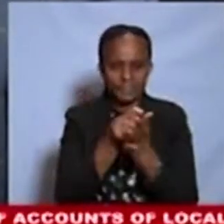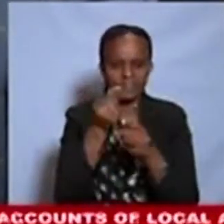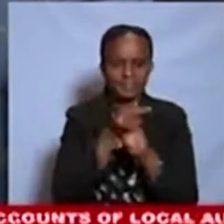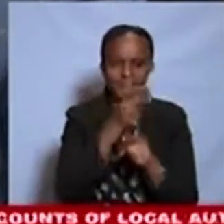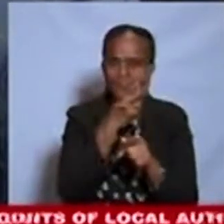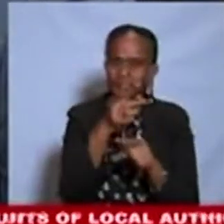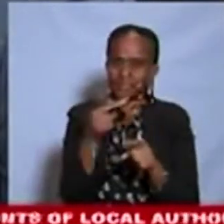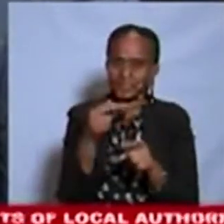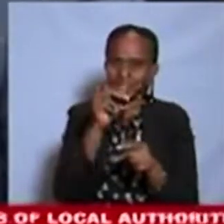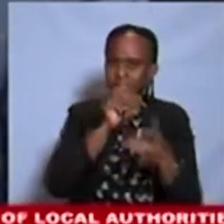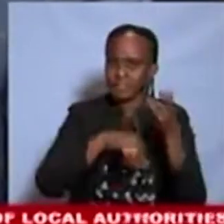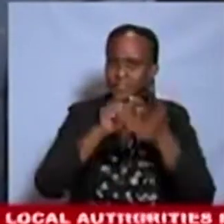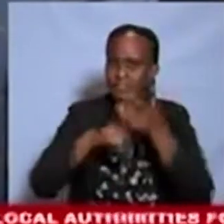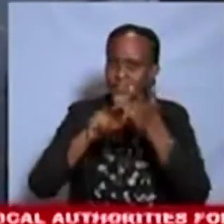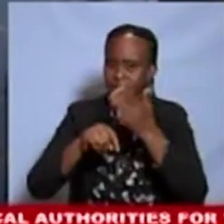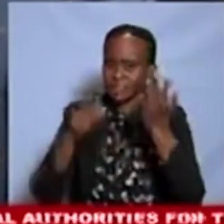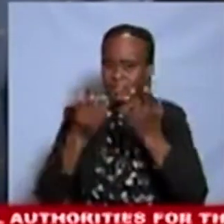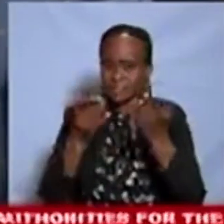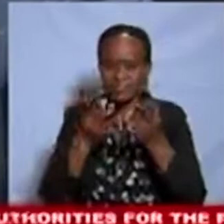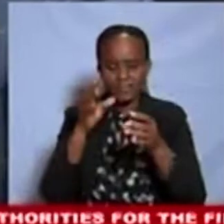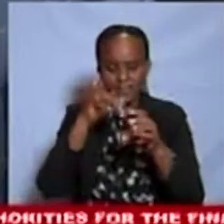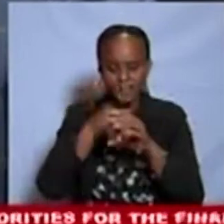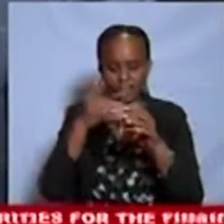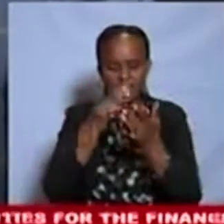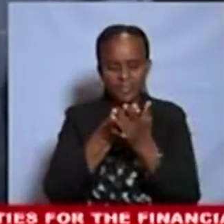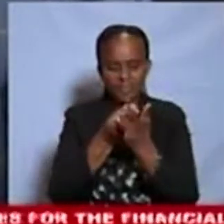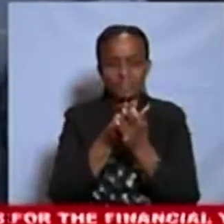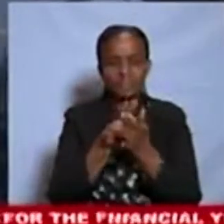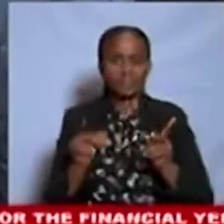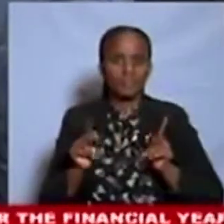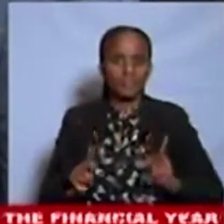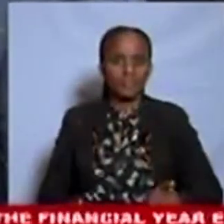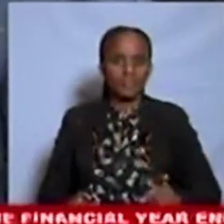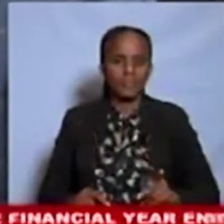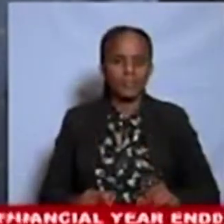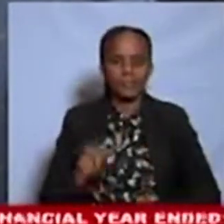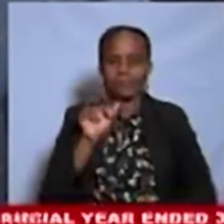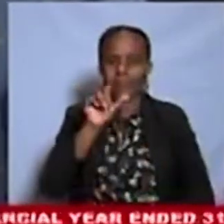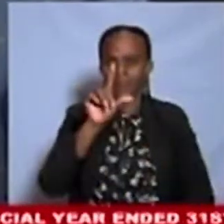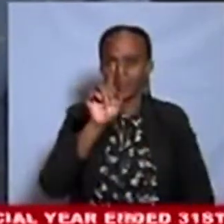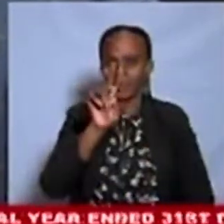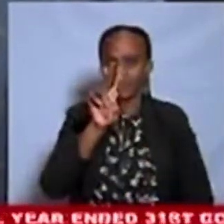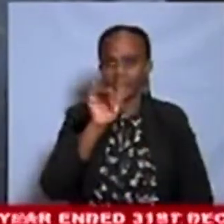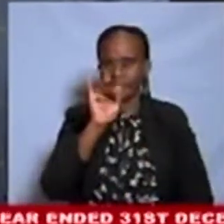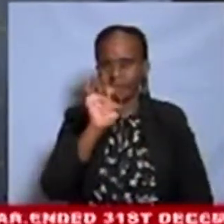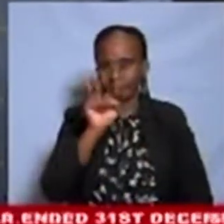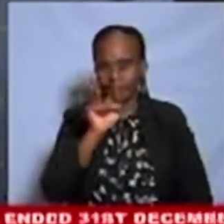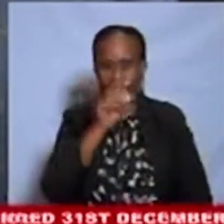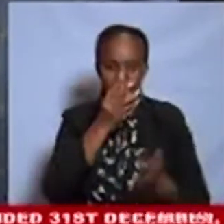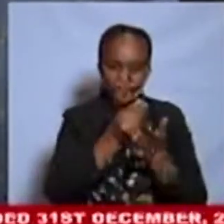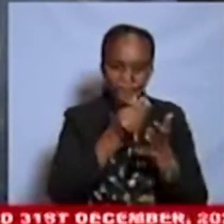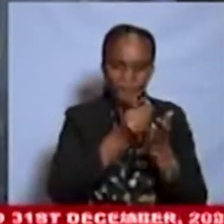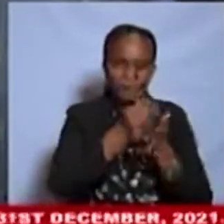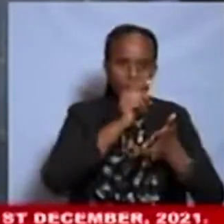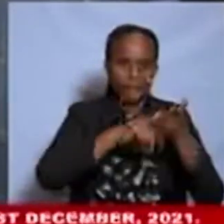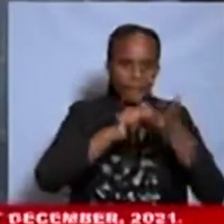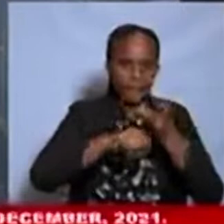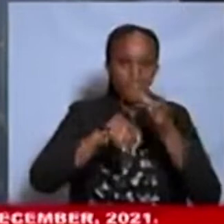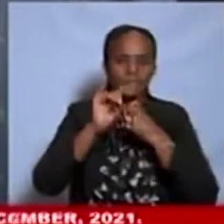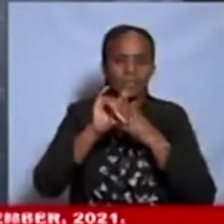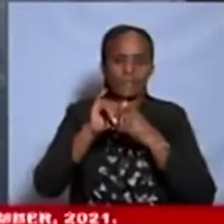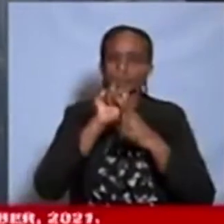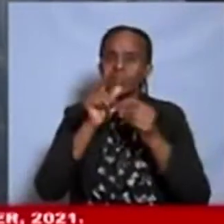rates. So the income there is mainly personal levy. Then on fees and charges, yes, the